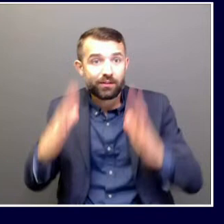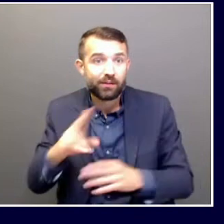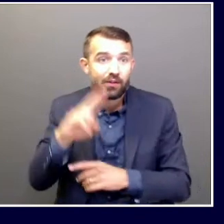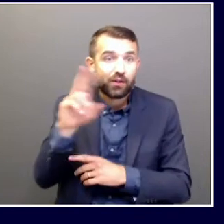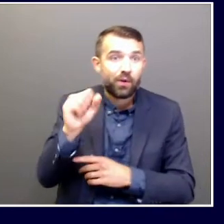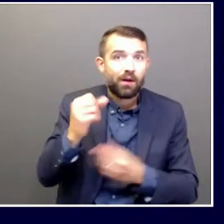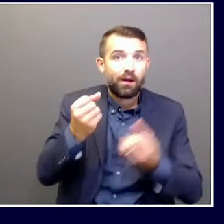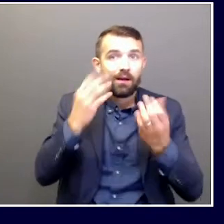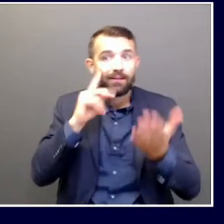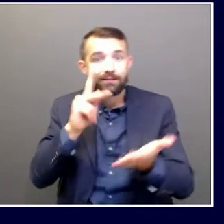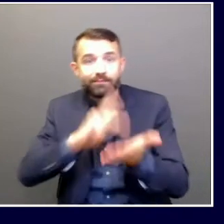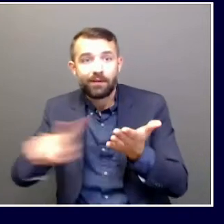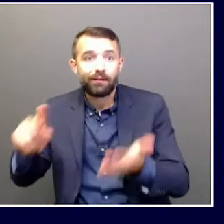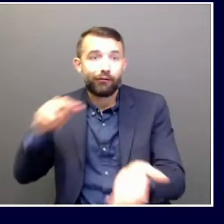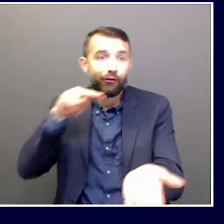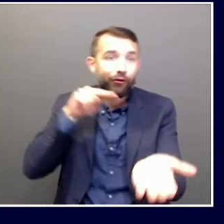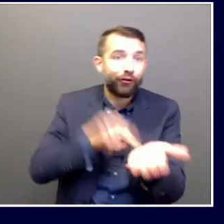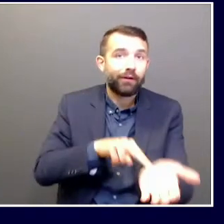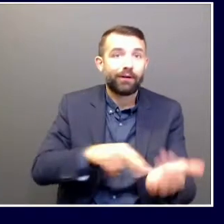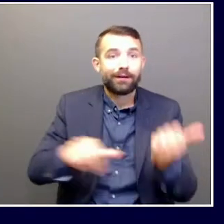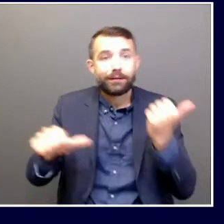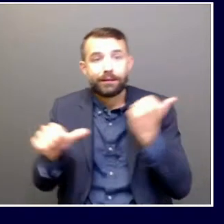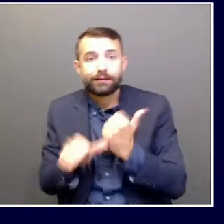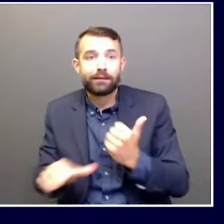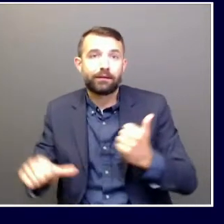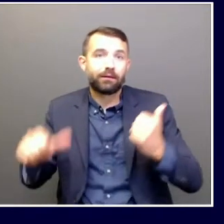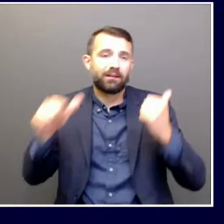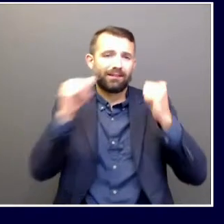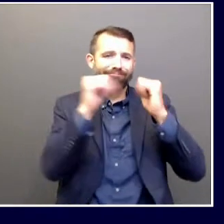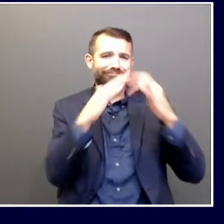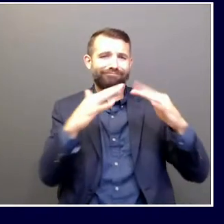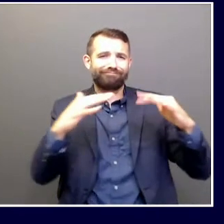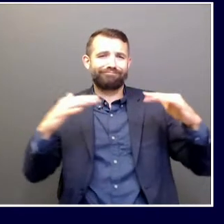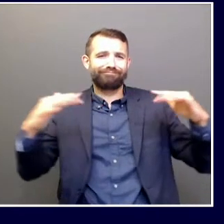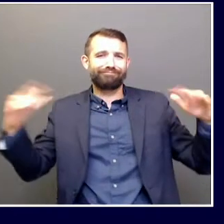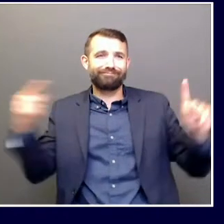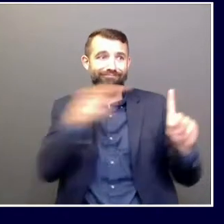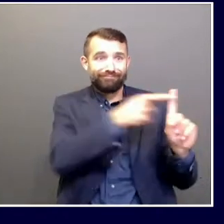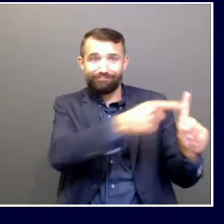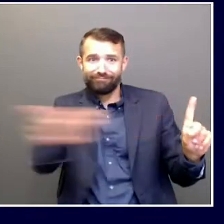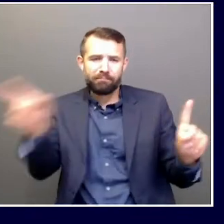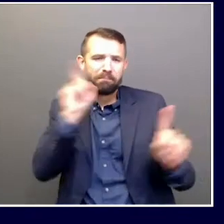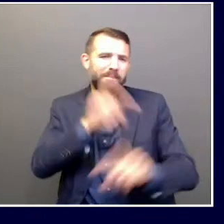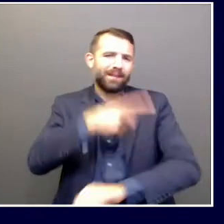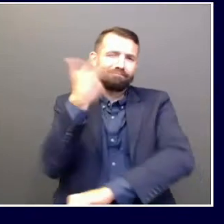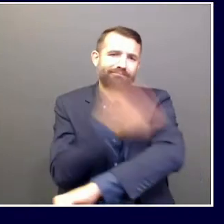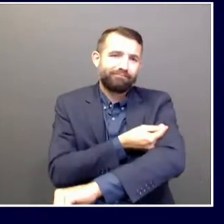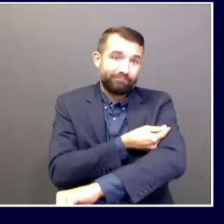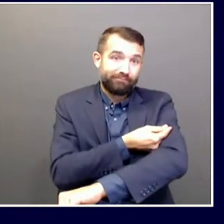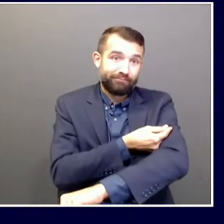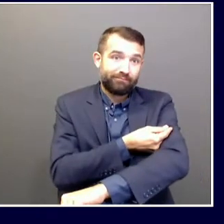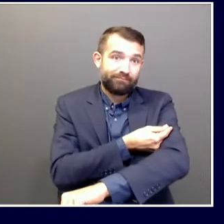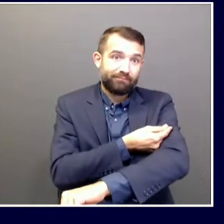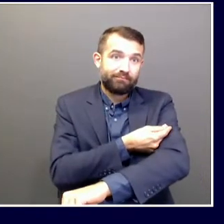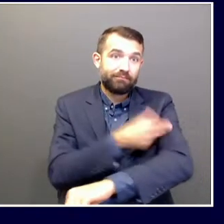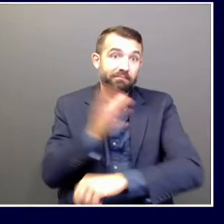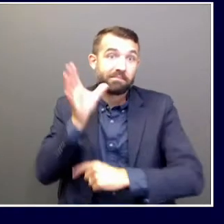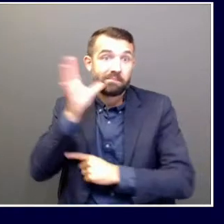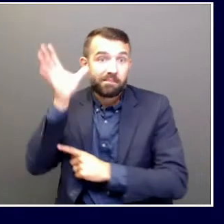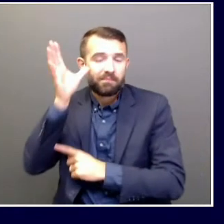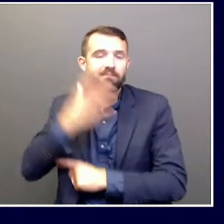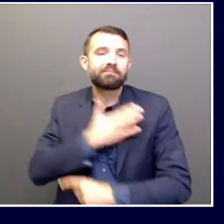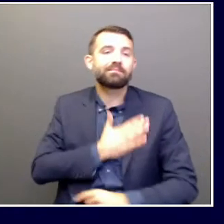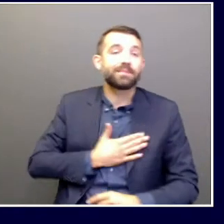and others, should be vaccinated as well. And parents, please vaccinate your kids. Get your